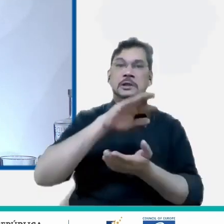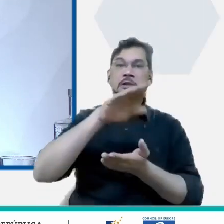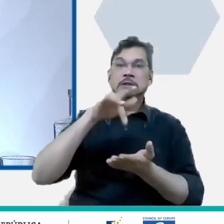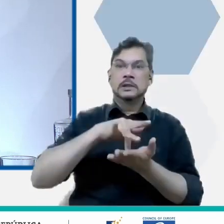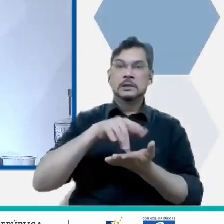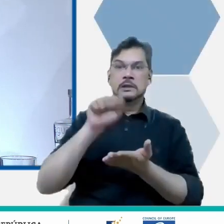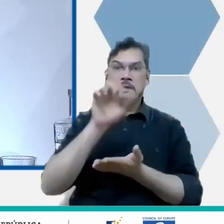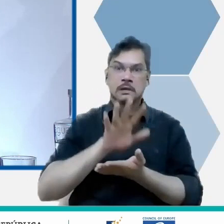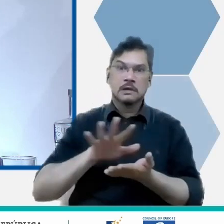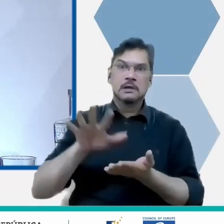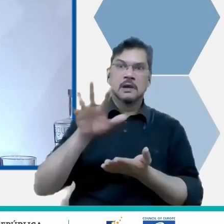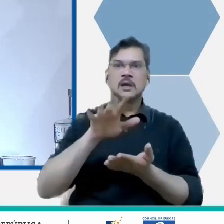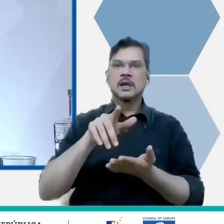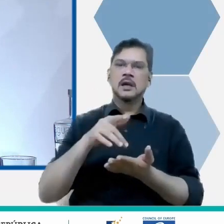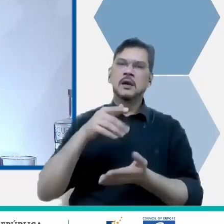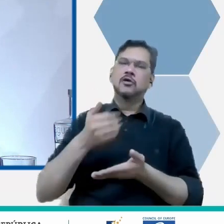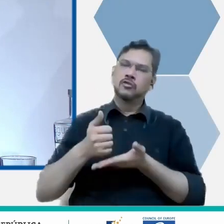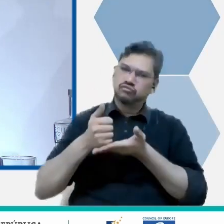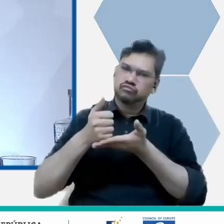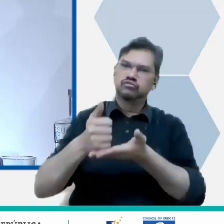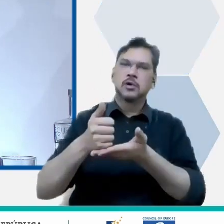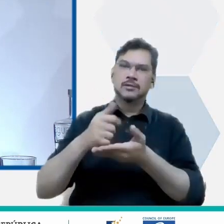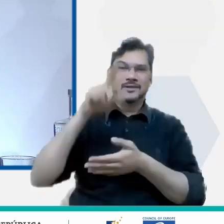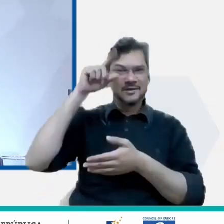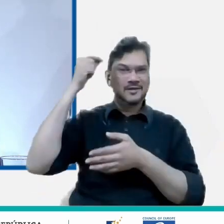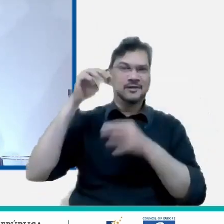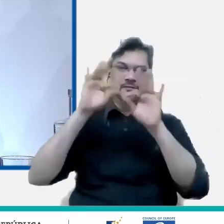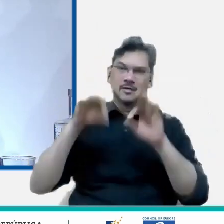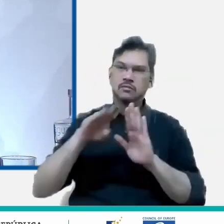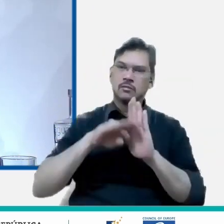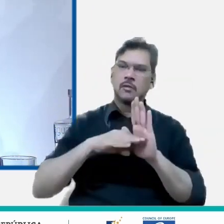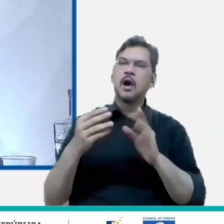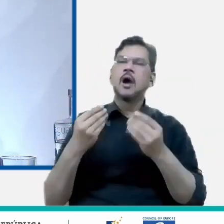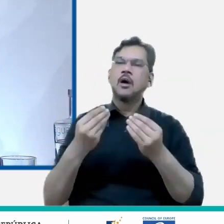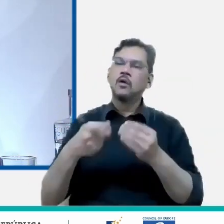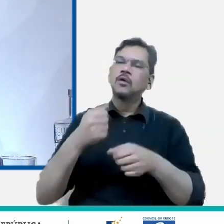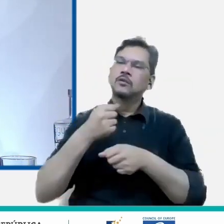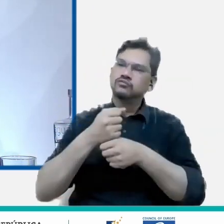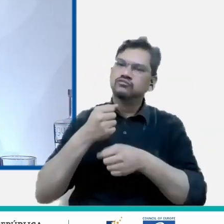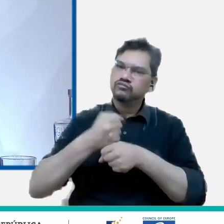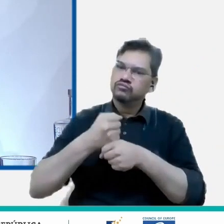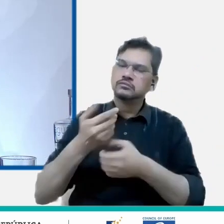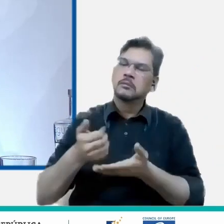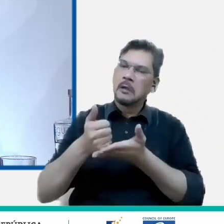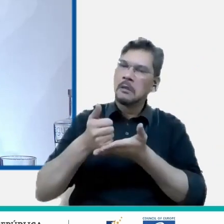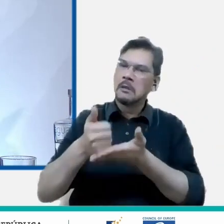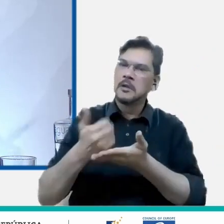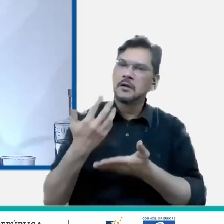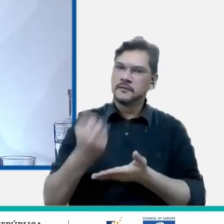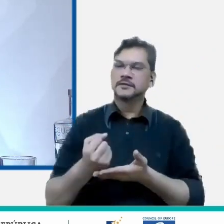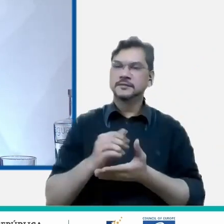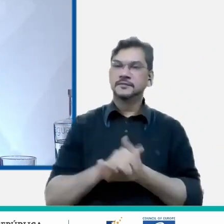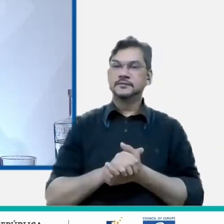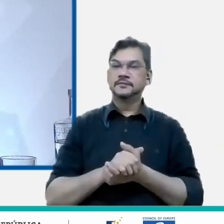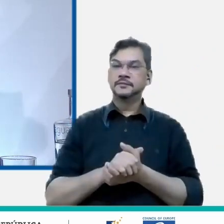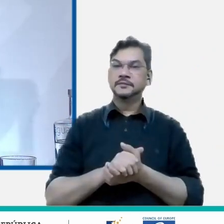framework. The European Union has been actively involved and engaged in the development of Sendai framework,